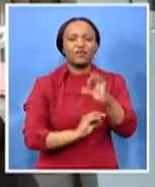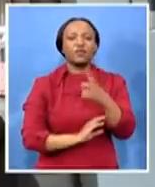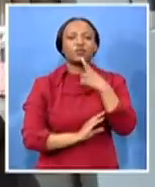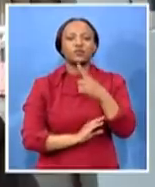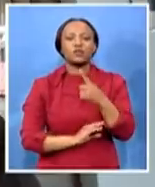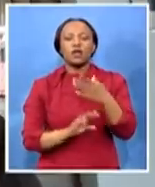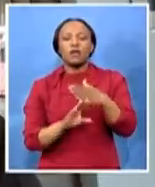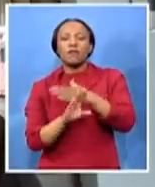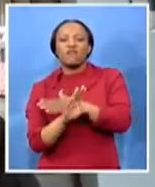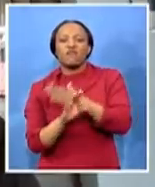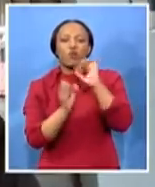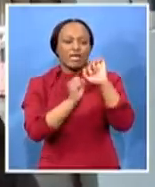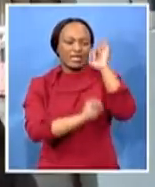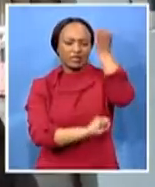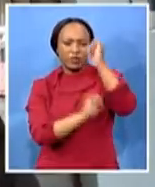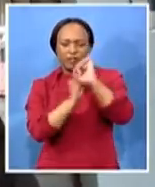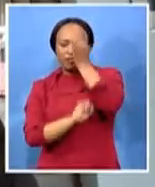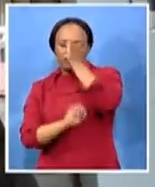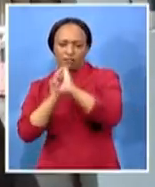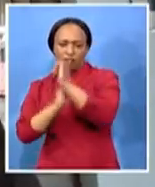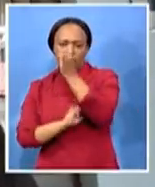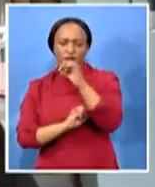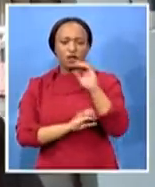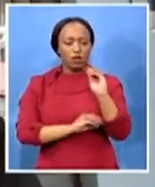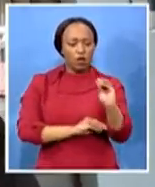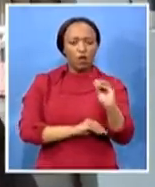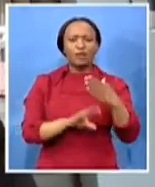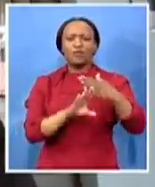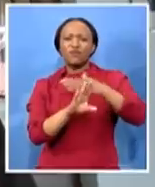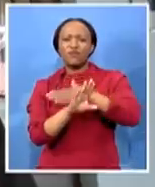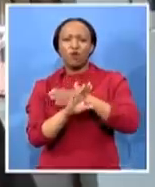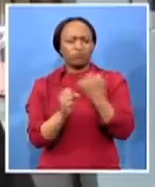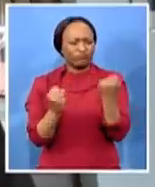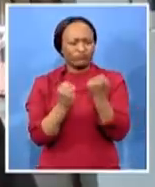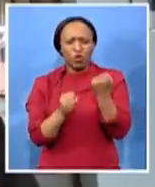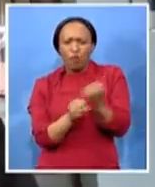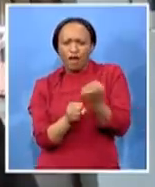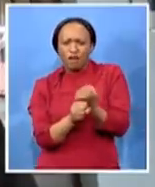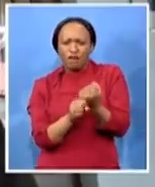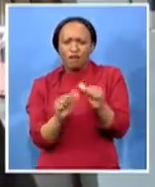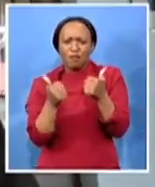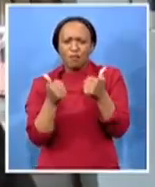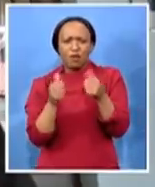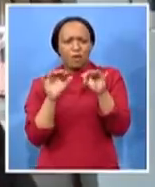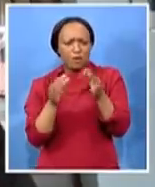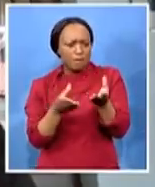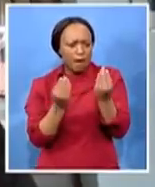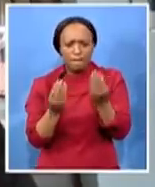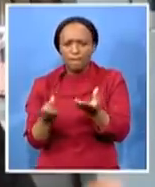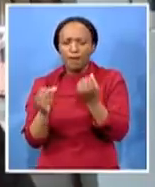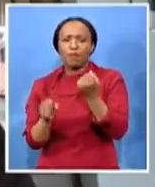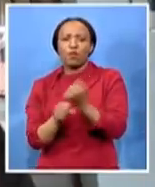sectors, and they were viable, teeming with activity, and people got jobs. And I look around, I walk around, and I